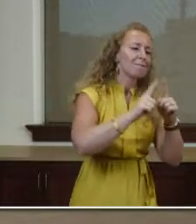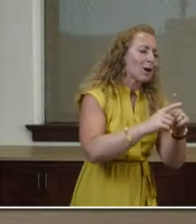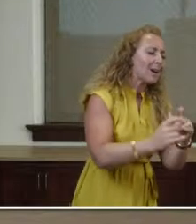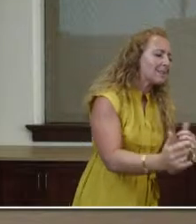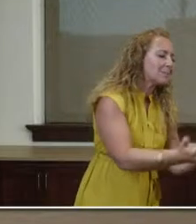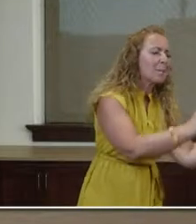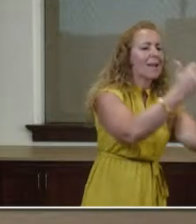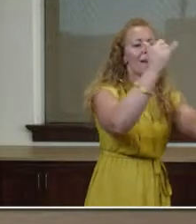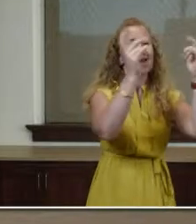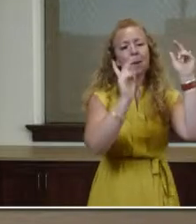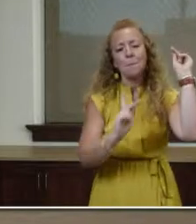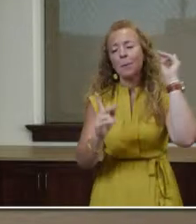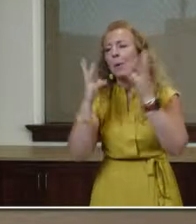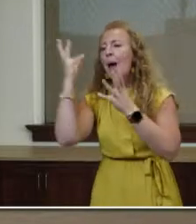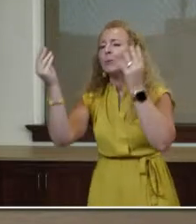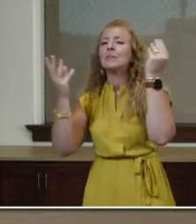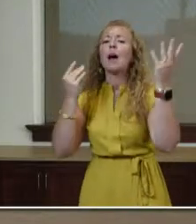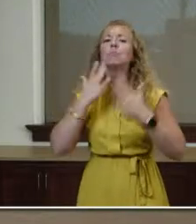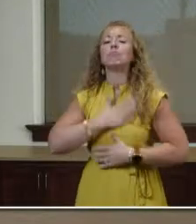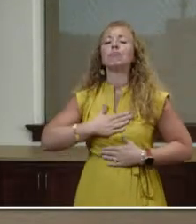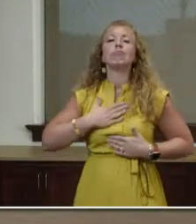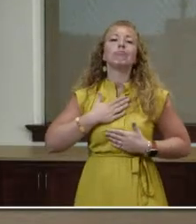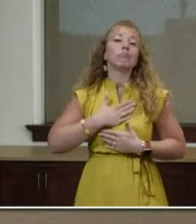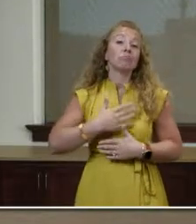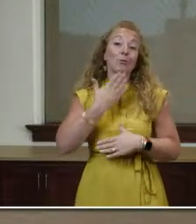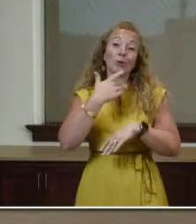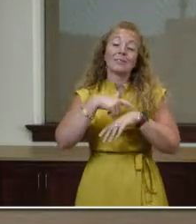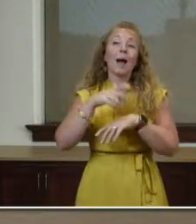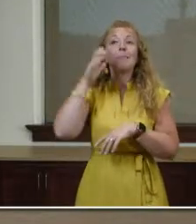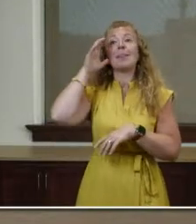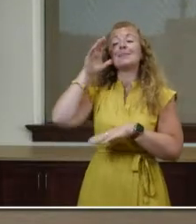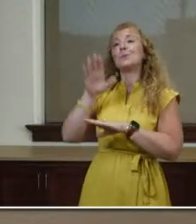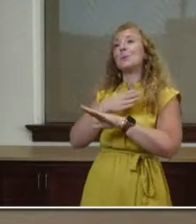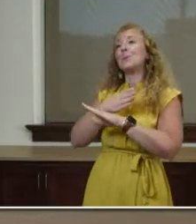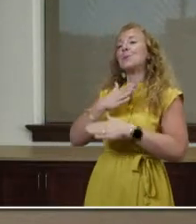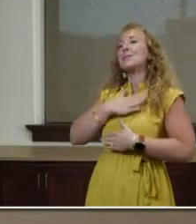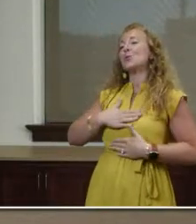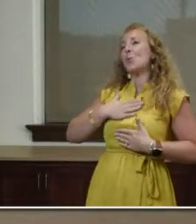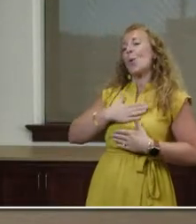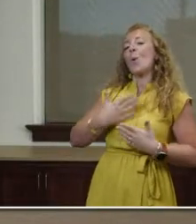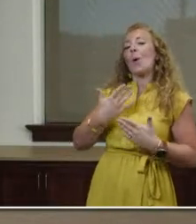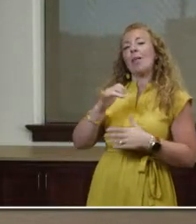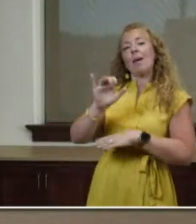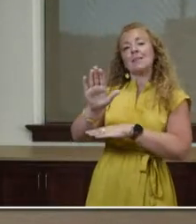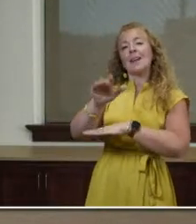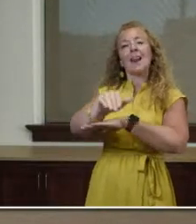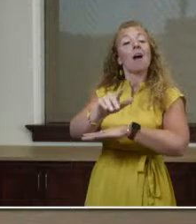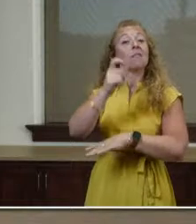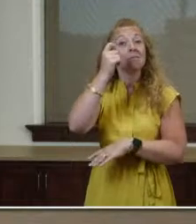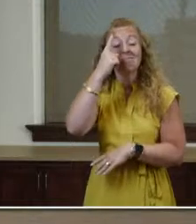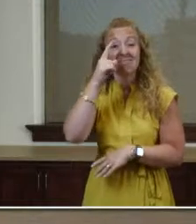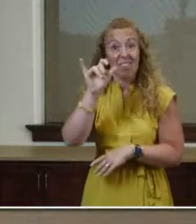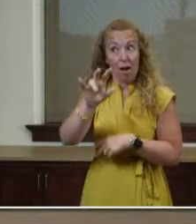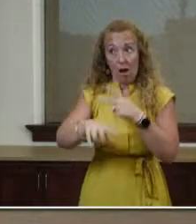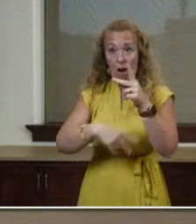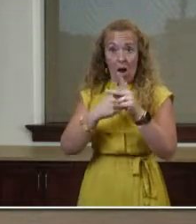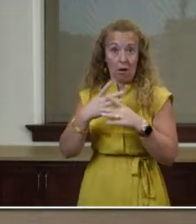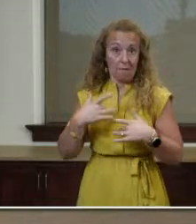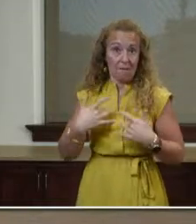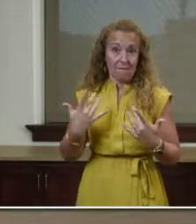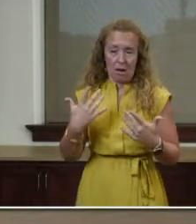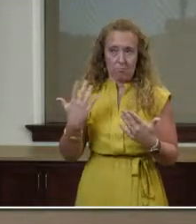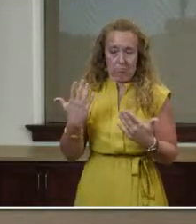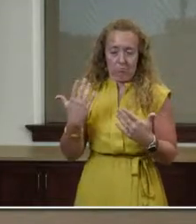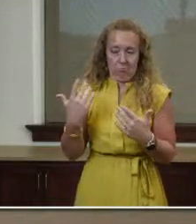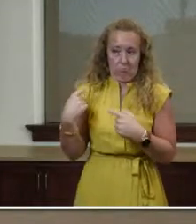playing, everyone was outdoor enjoying themselves and listening to the music. I hadn't seen gatherings like that for well over a year,